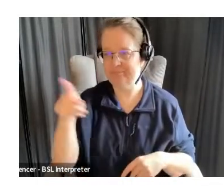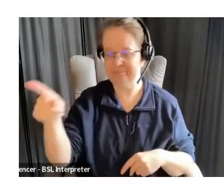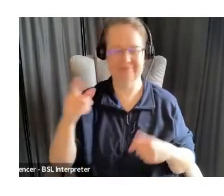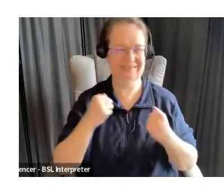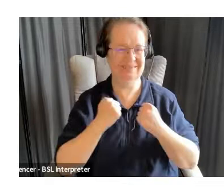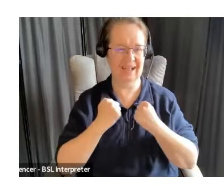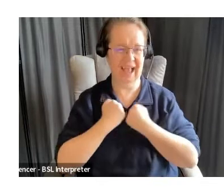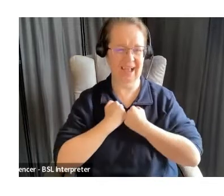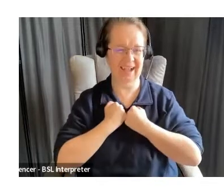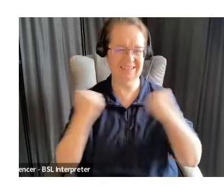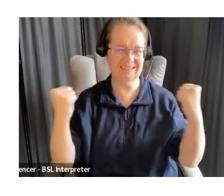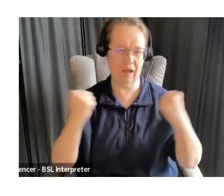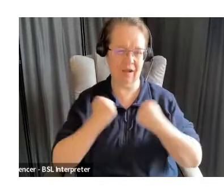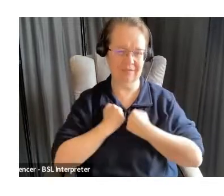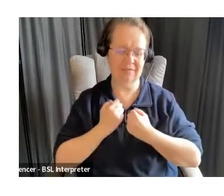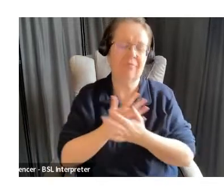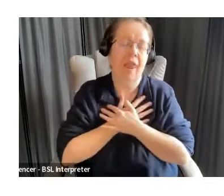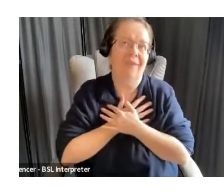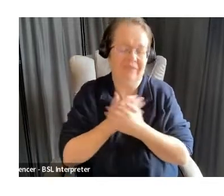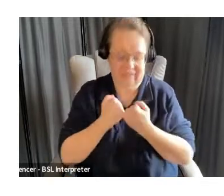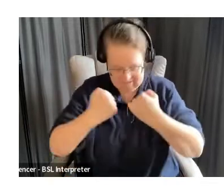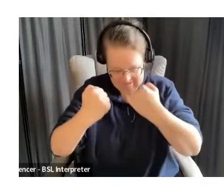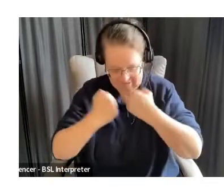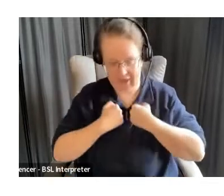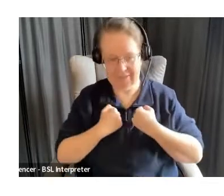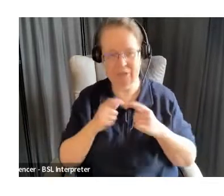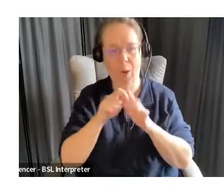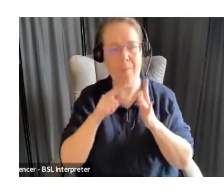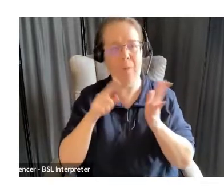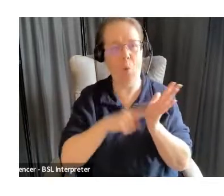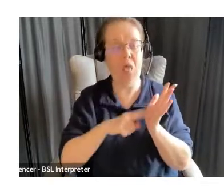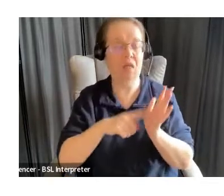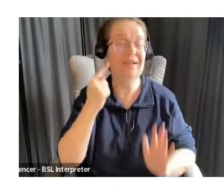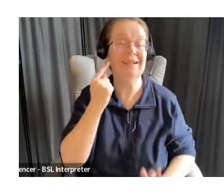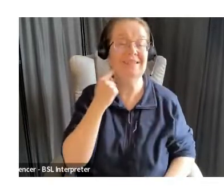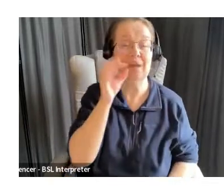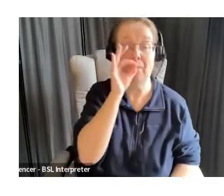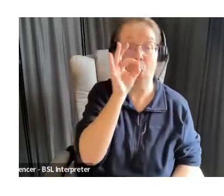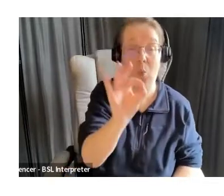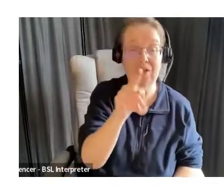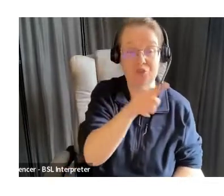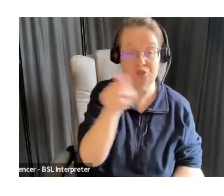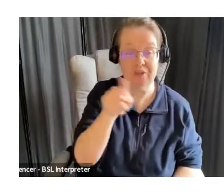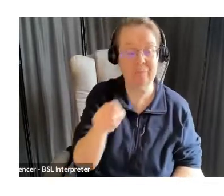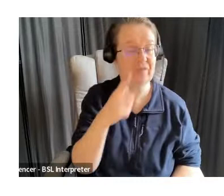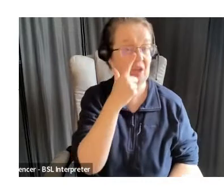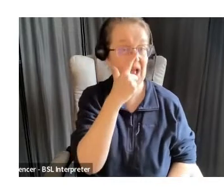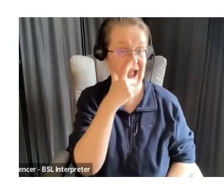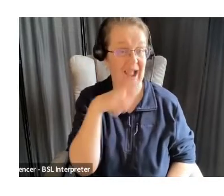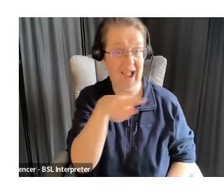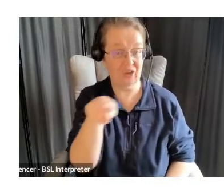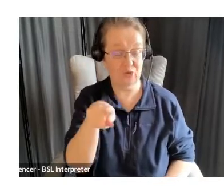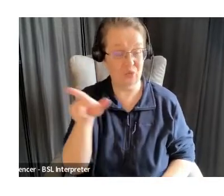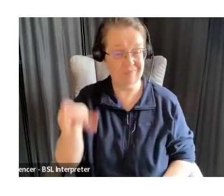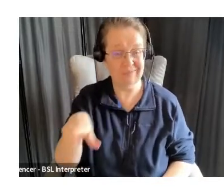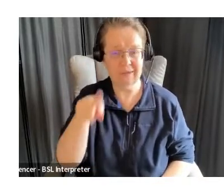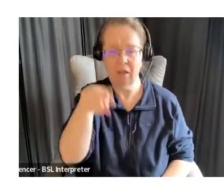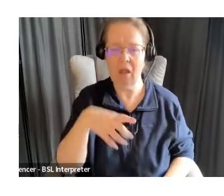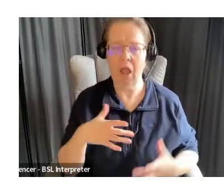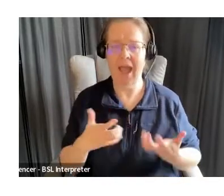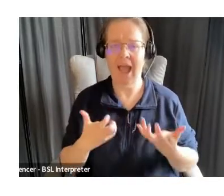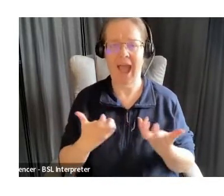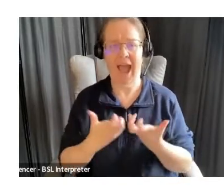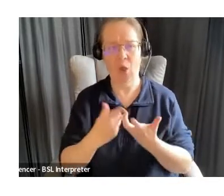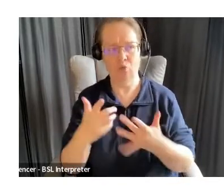know about you, but we're going to do a little insight poll. Simple question. If you wouldn't mind answering this for us, tell us how you're feeling